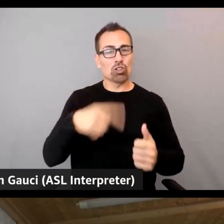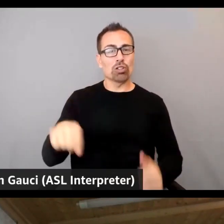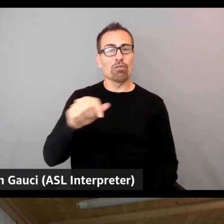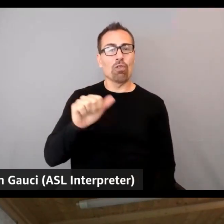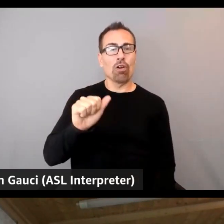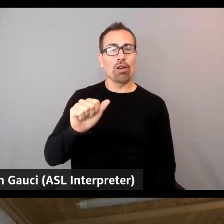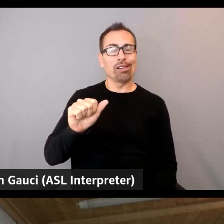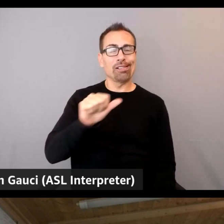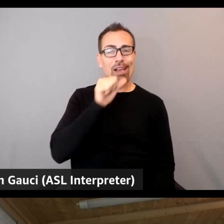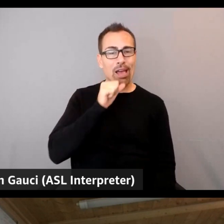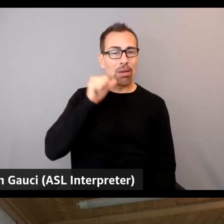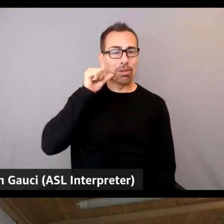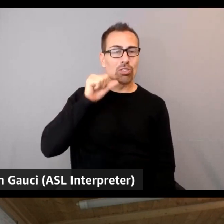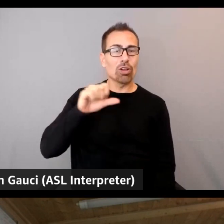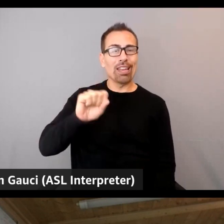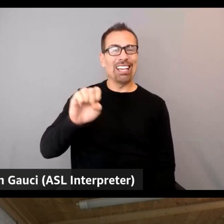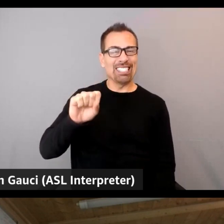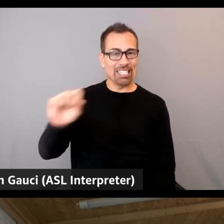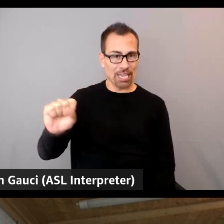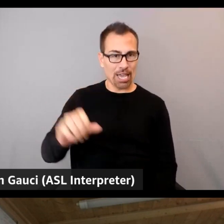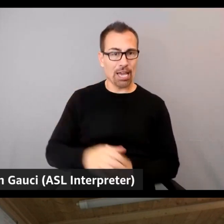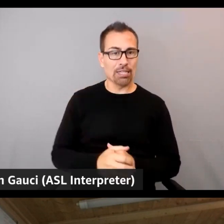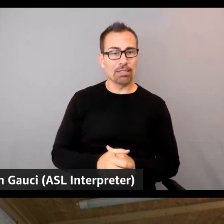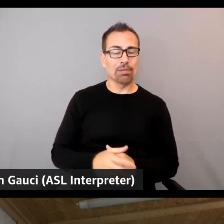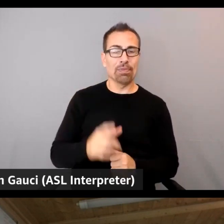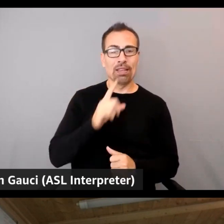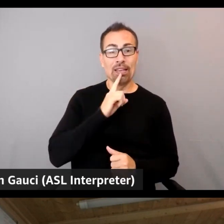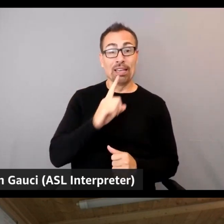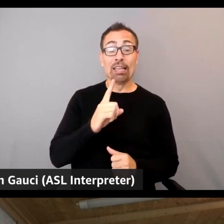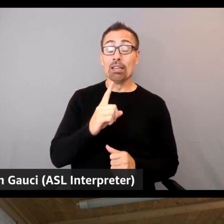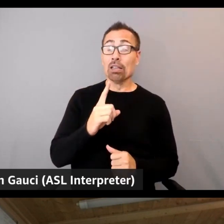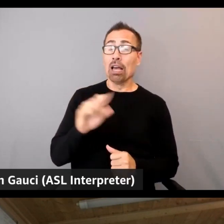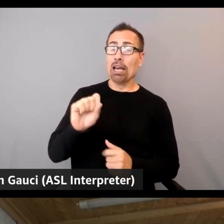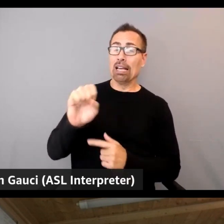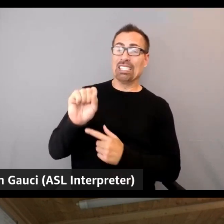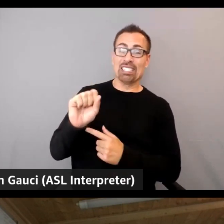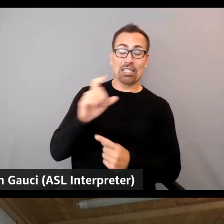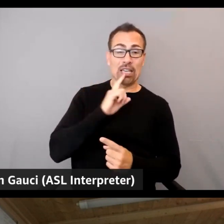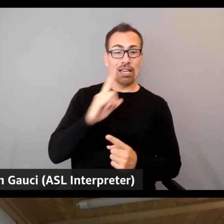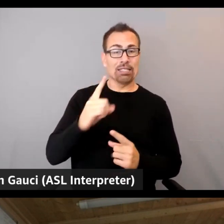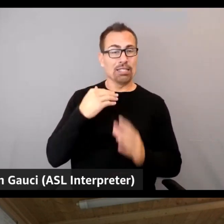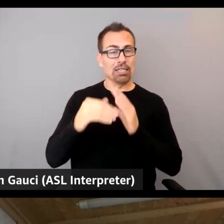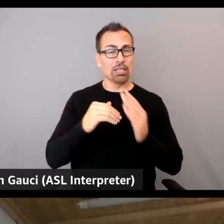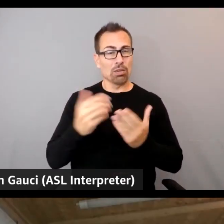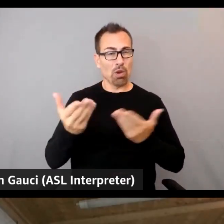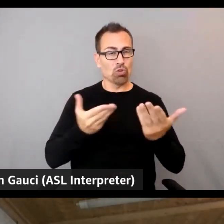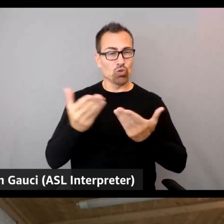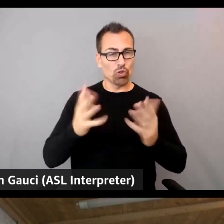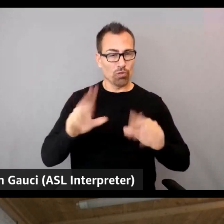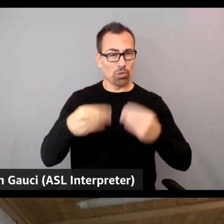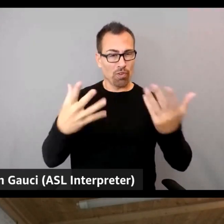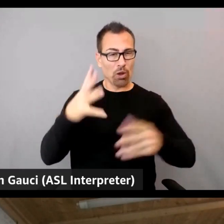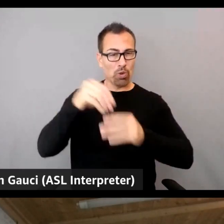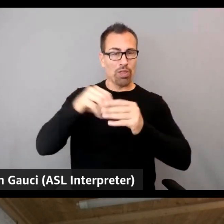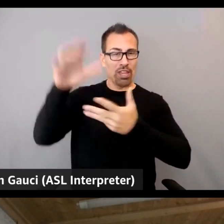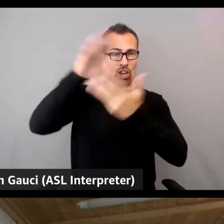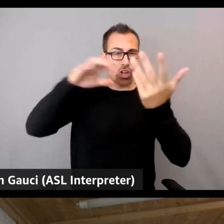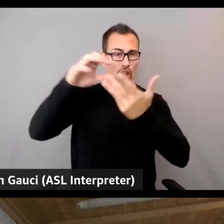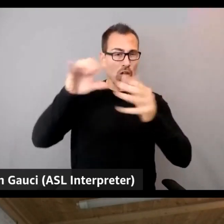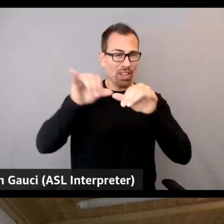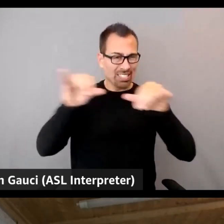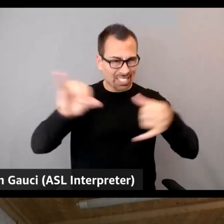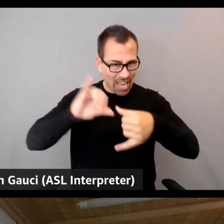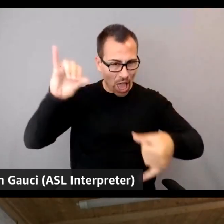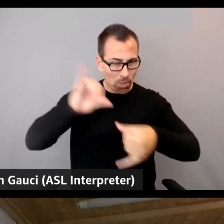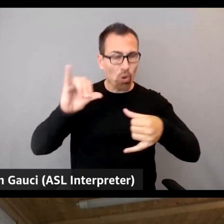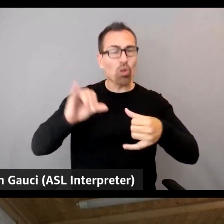is a scalable, flexible, so it's cost-effective cloud email service provider. And what that is, it allows people